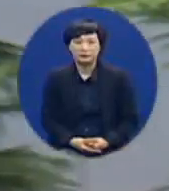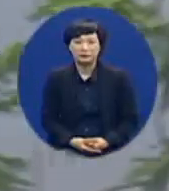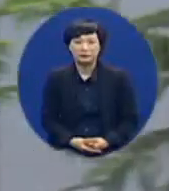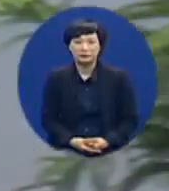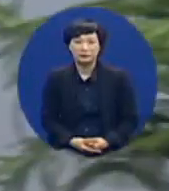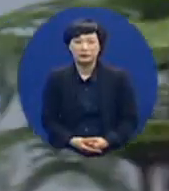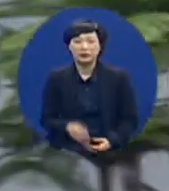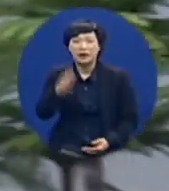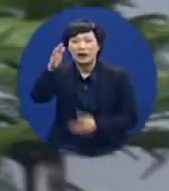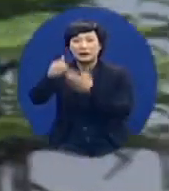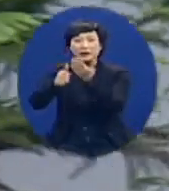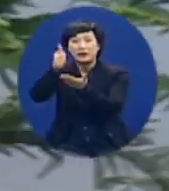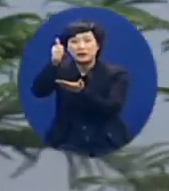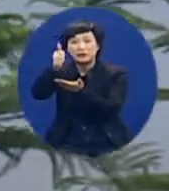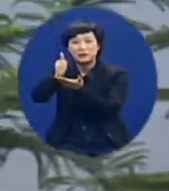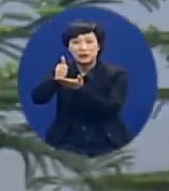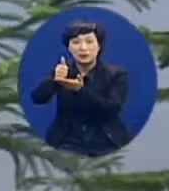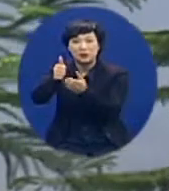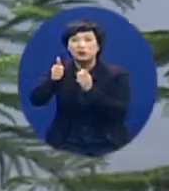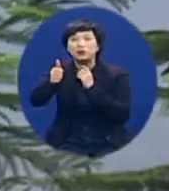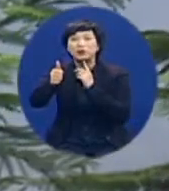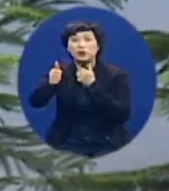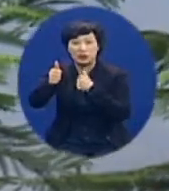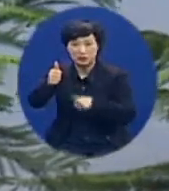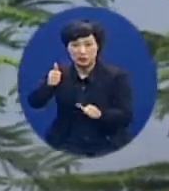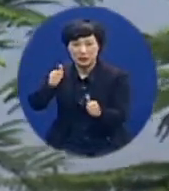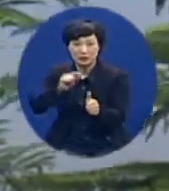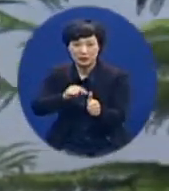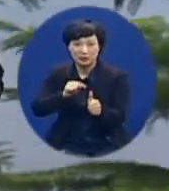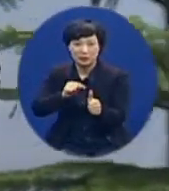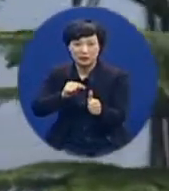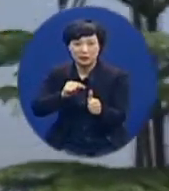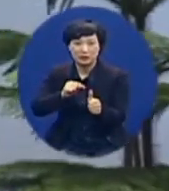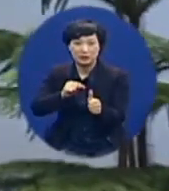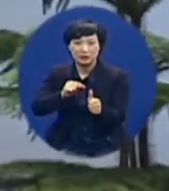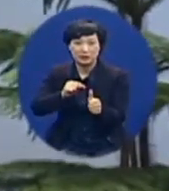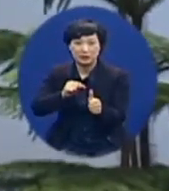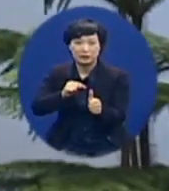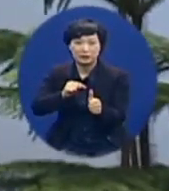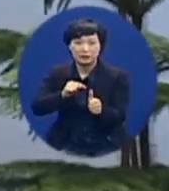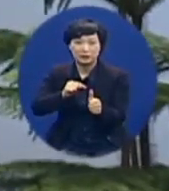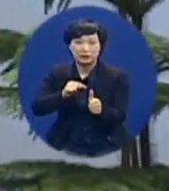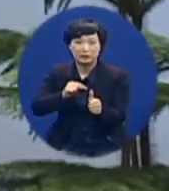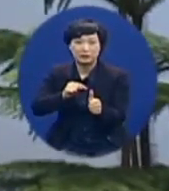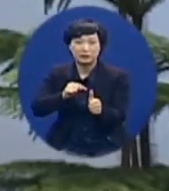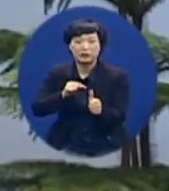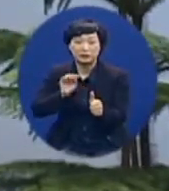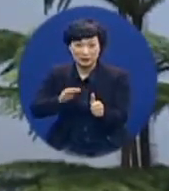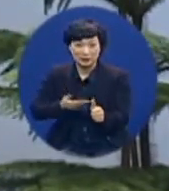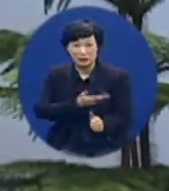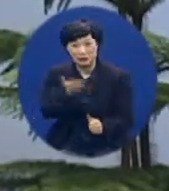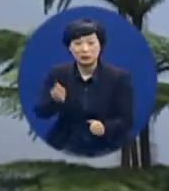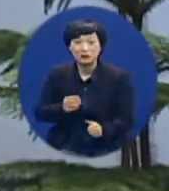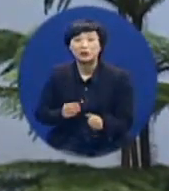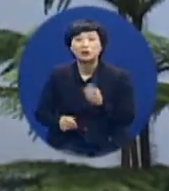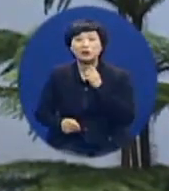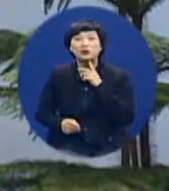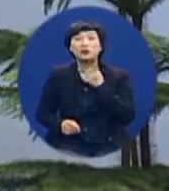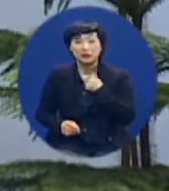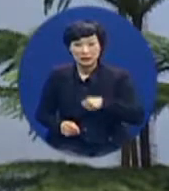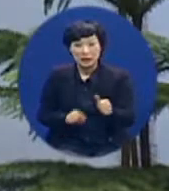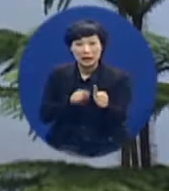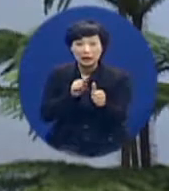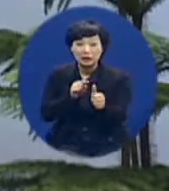God sent his only son. The only son means that there